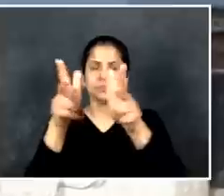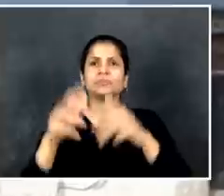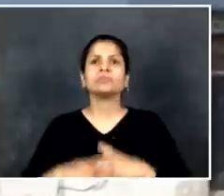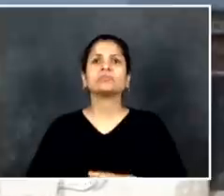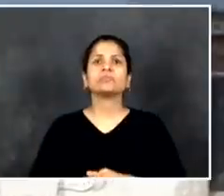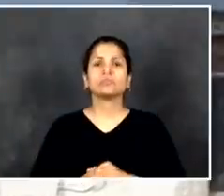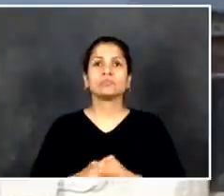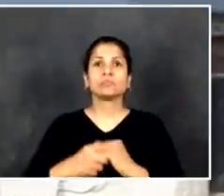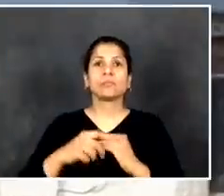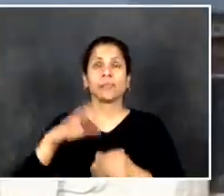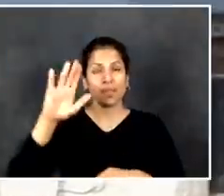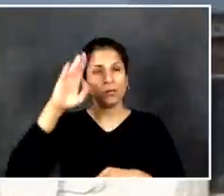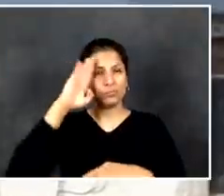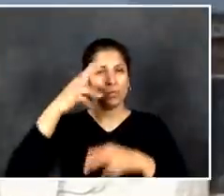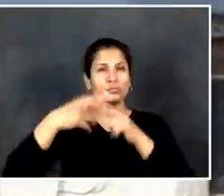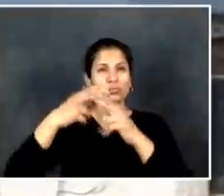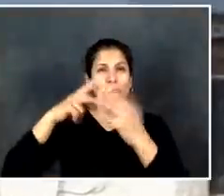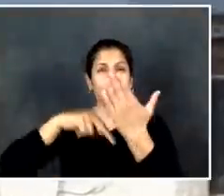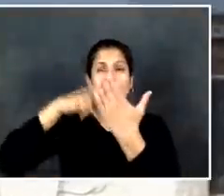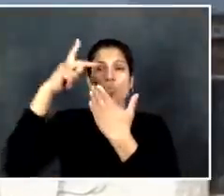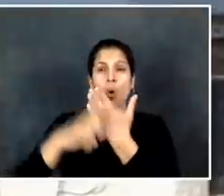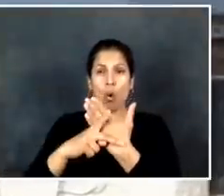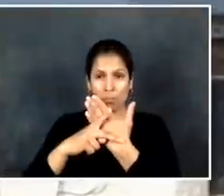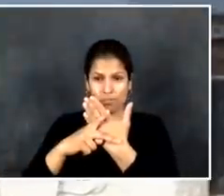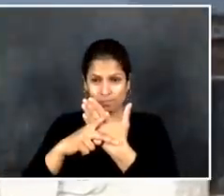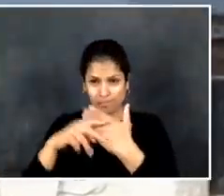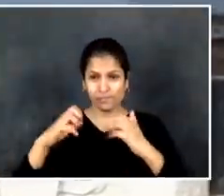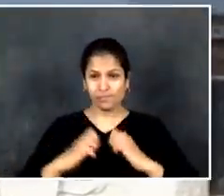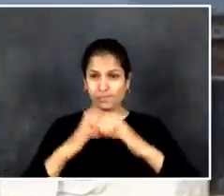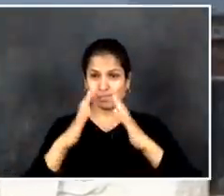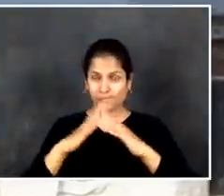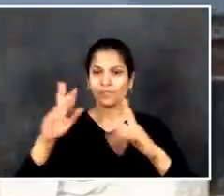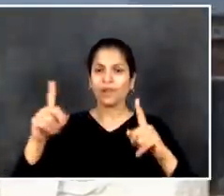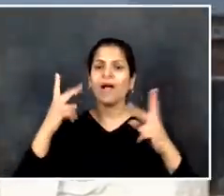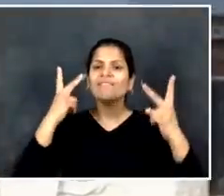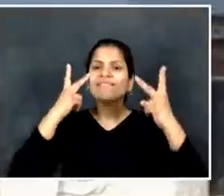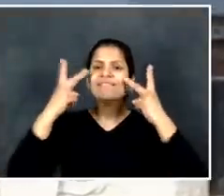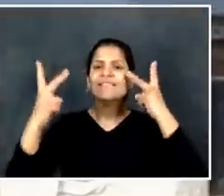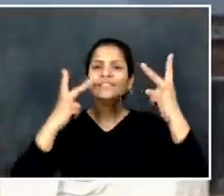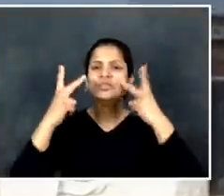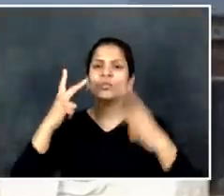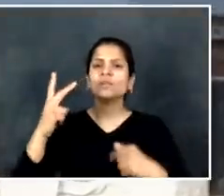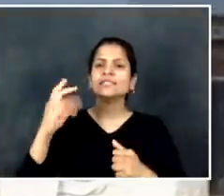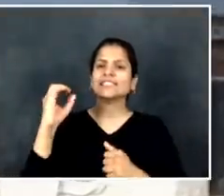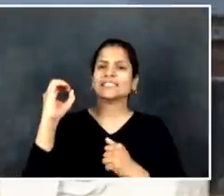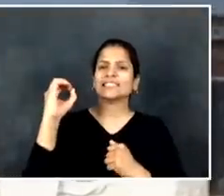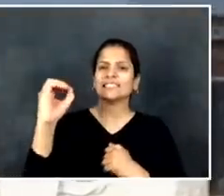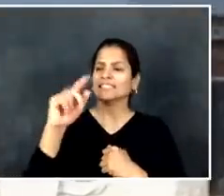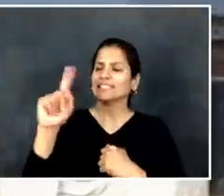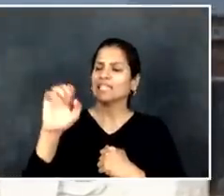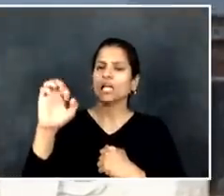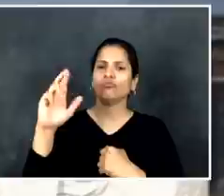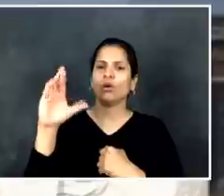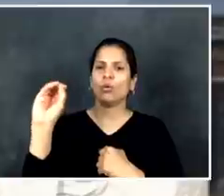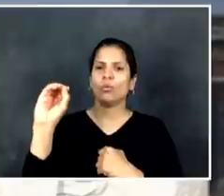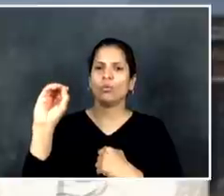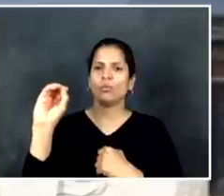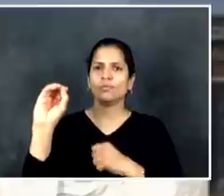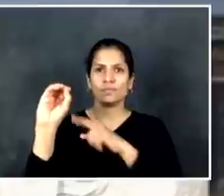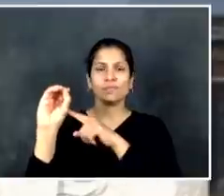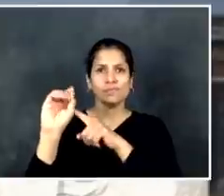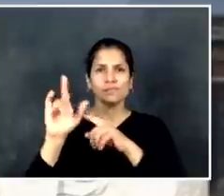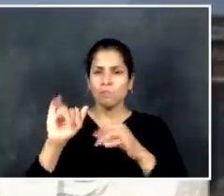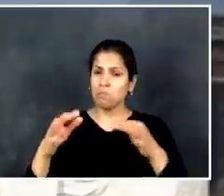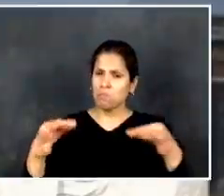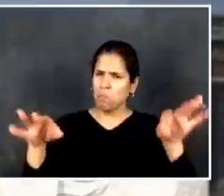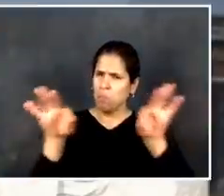express not only my appreciation, but my understanding. NYPD is short-staffed because of the number of officers who are out sick, has to deal with